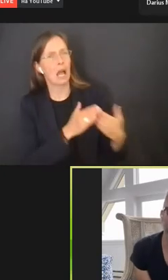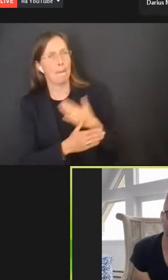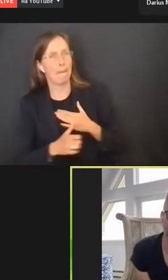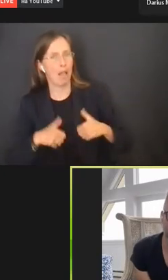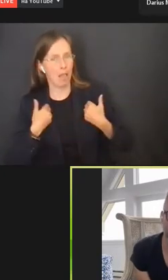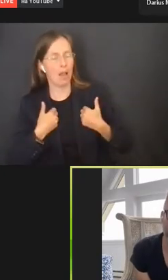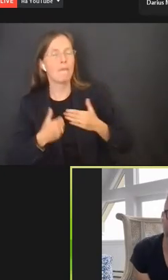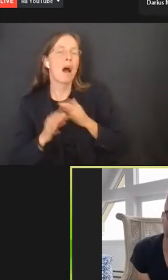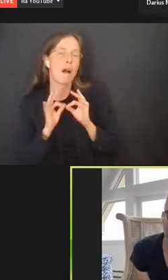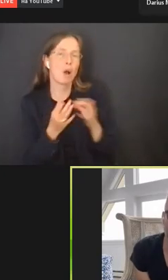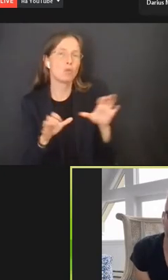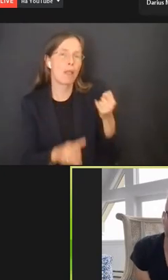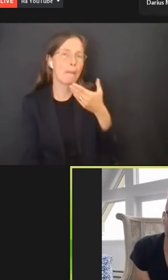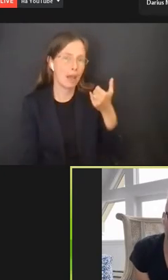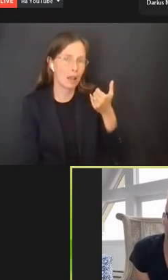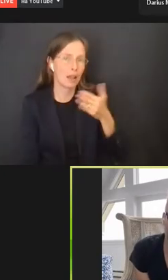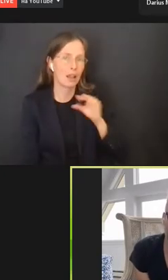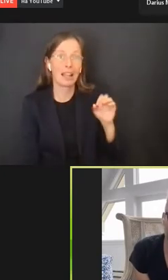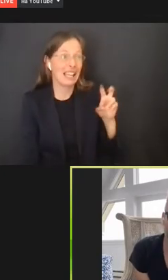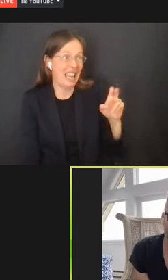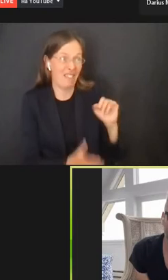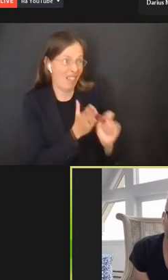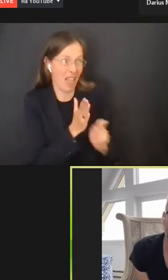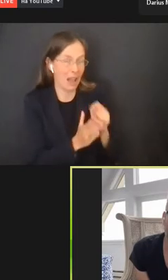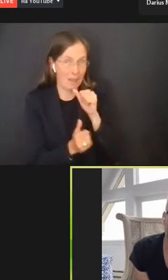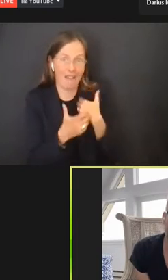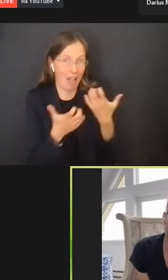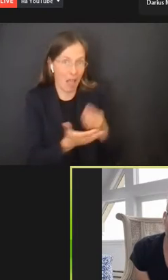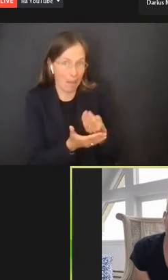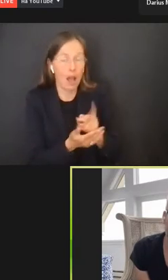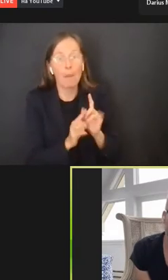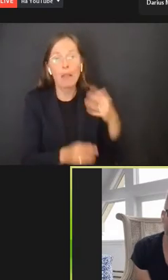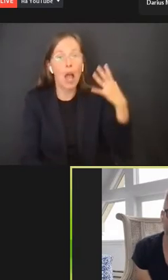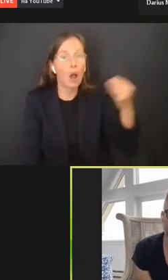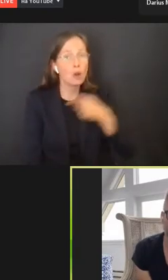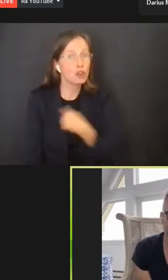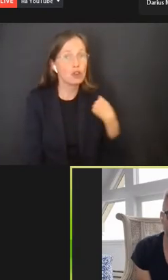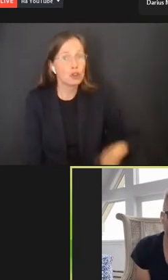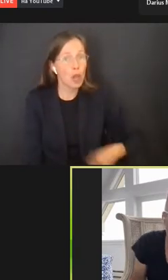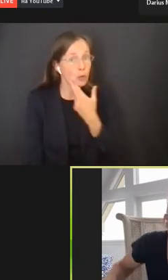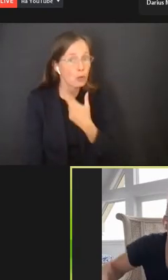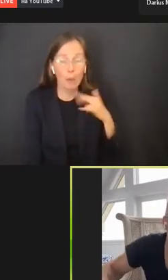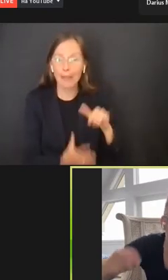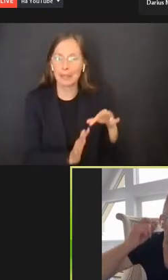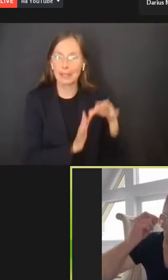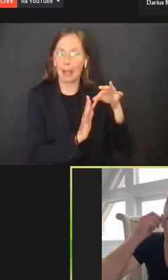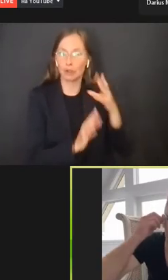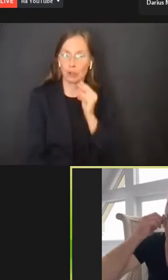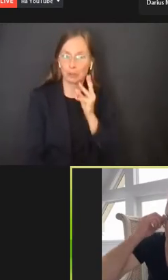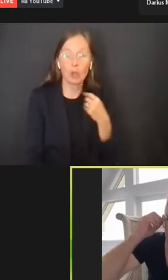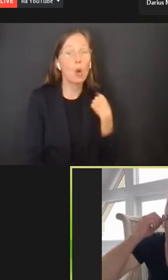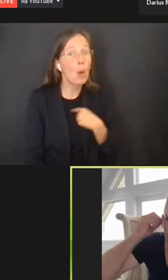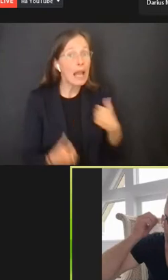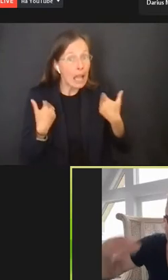were doing a little bit better. And even then we didn't have a lot of money, but like going out to Chinese was still a special occasion. When we were young going